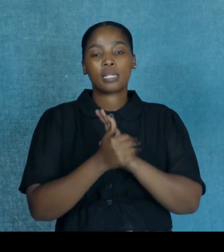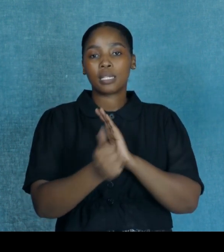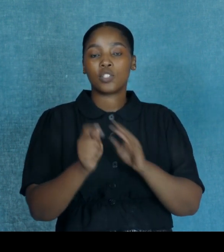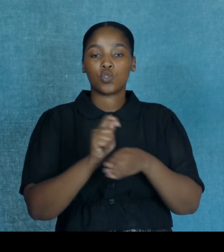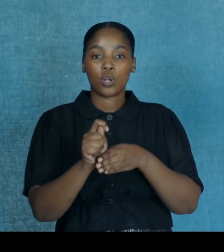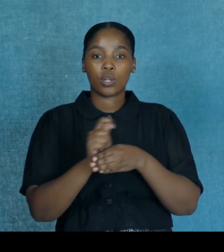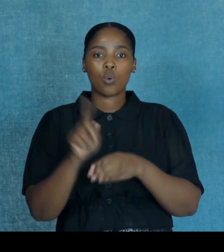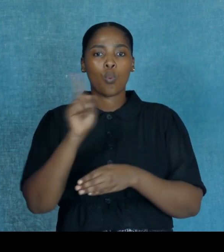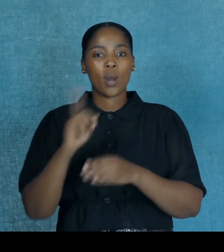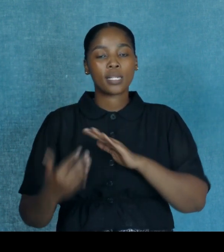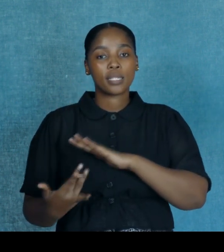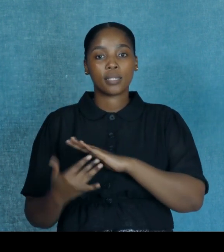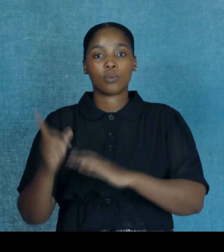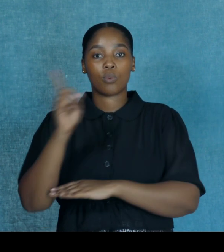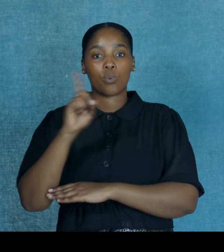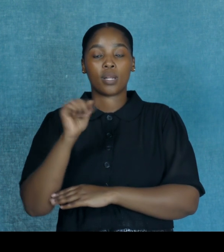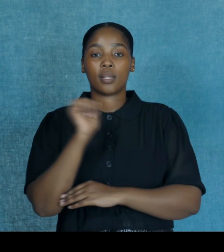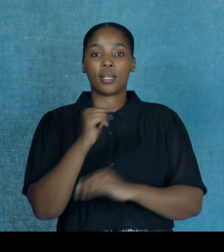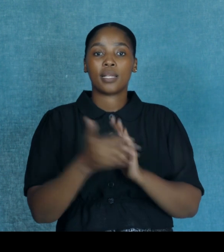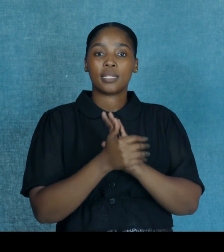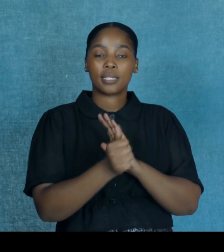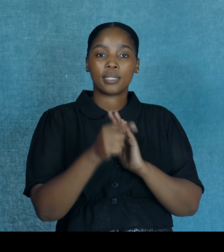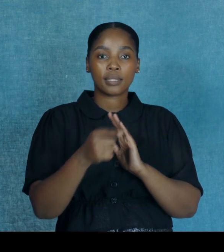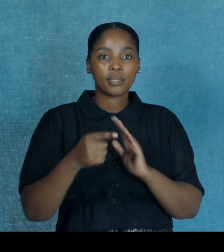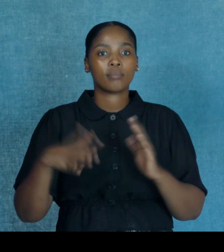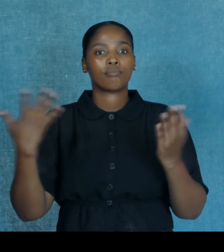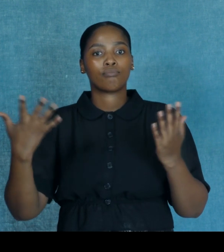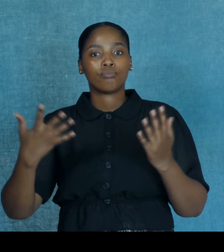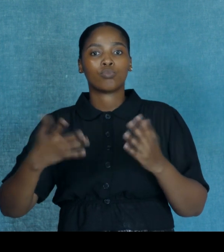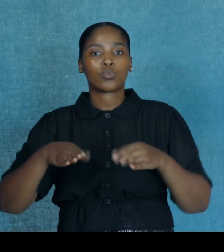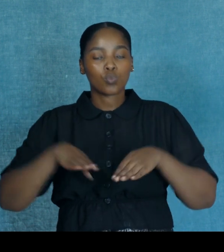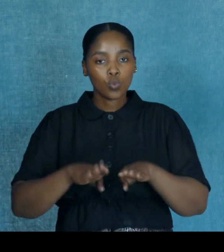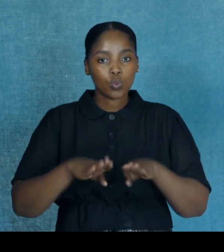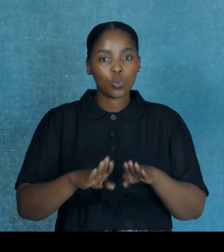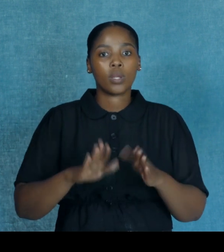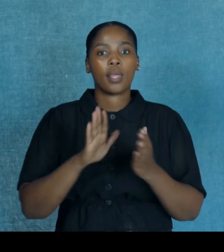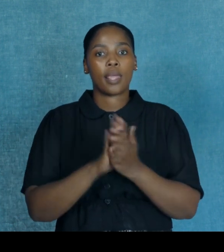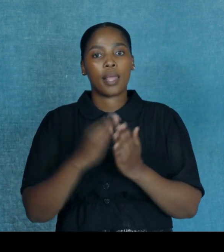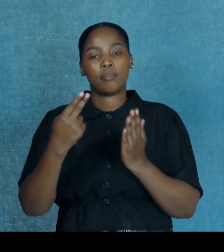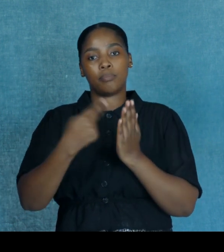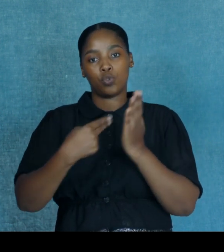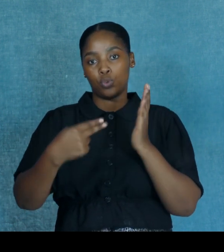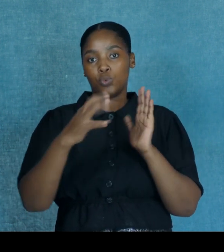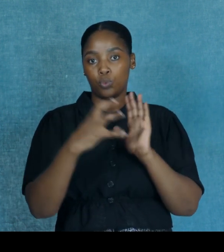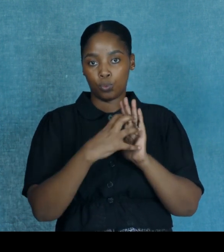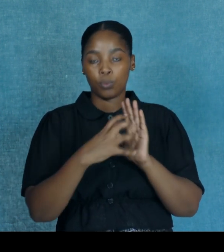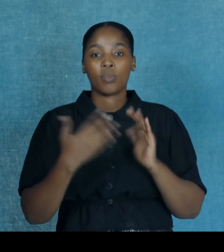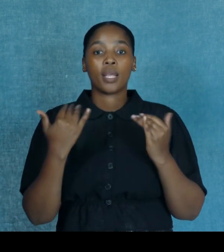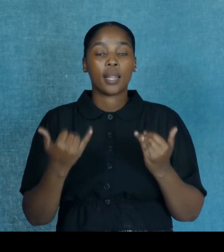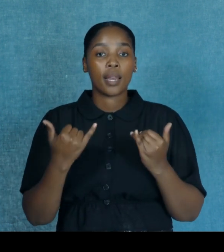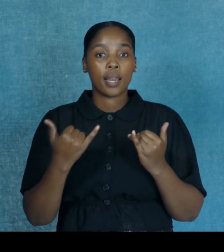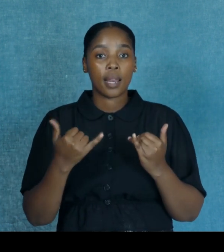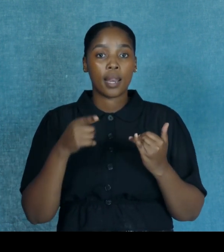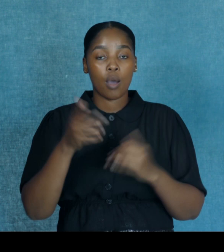and sought-after skills are that of branding and printing, and today we present you with an introduction thereof